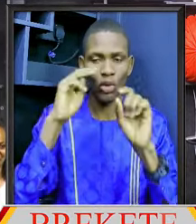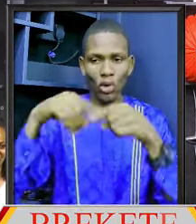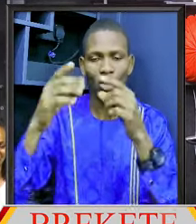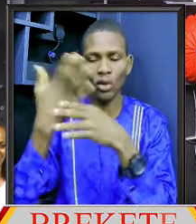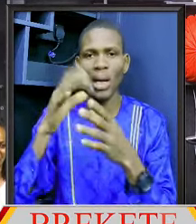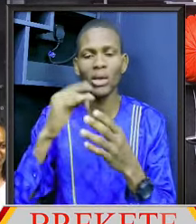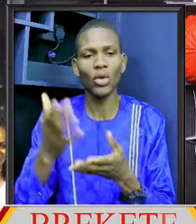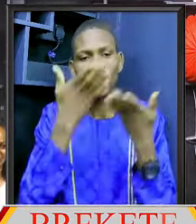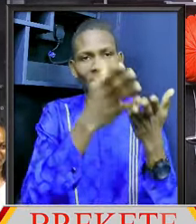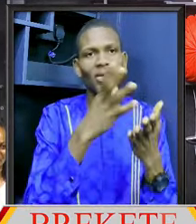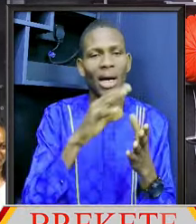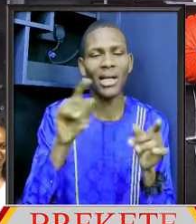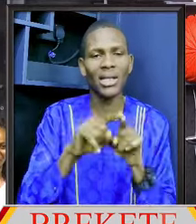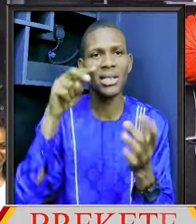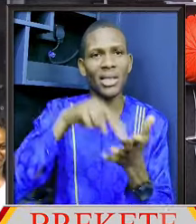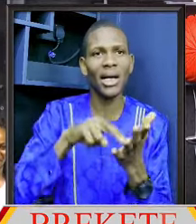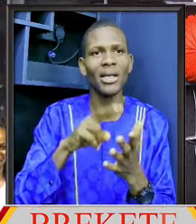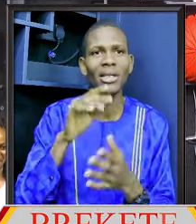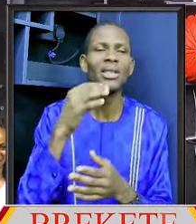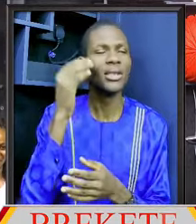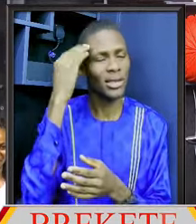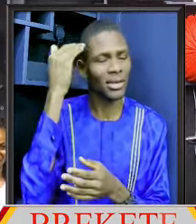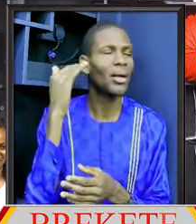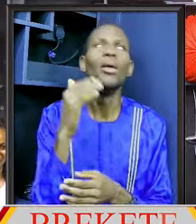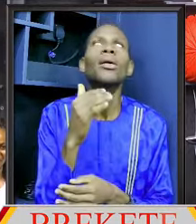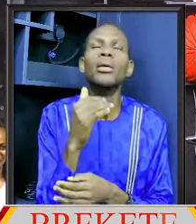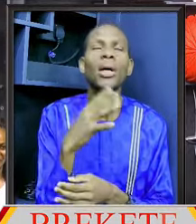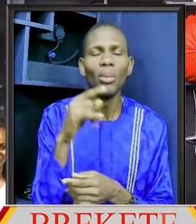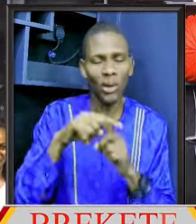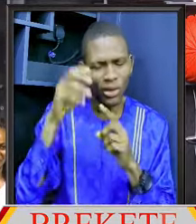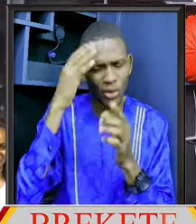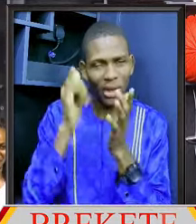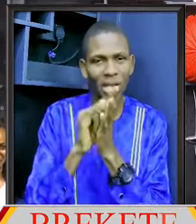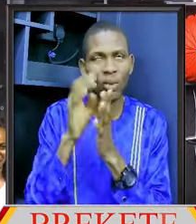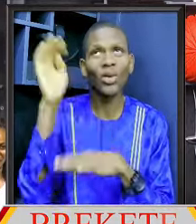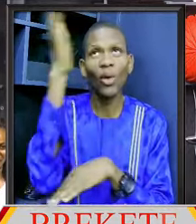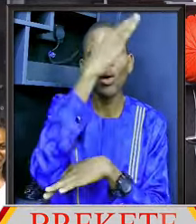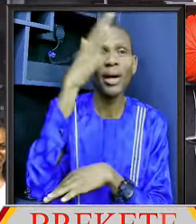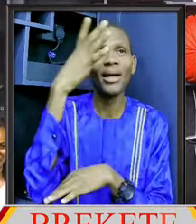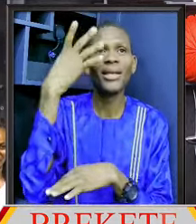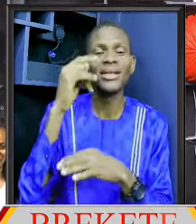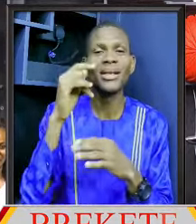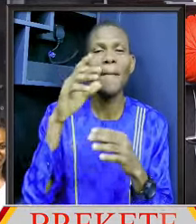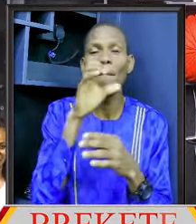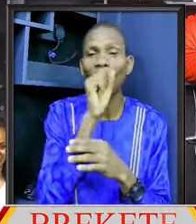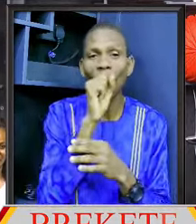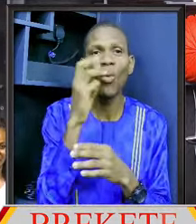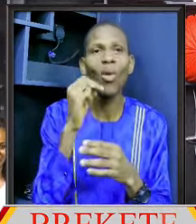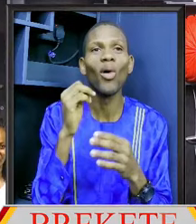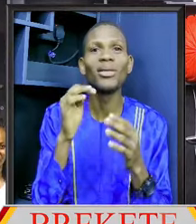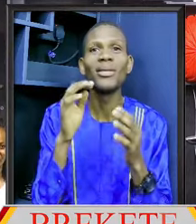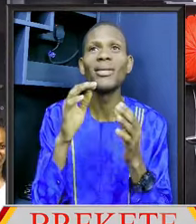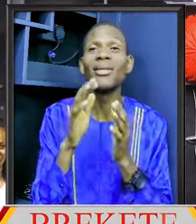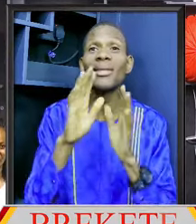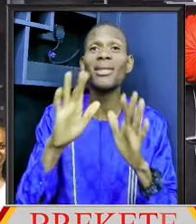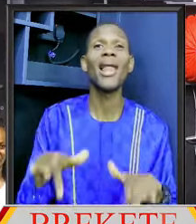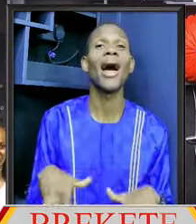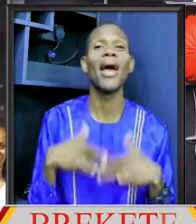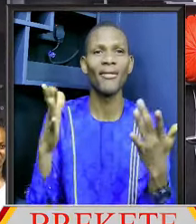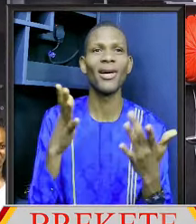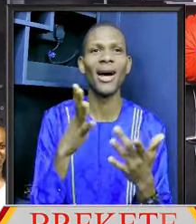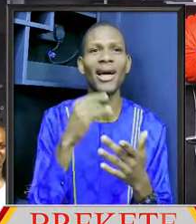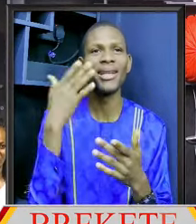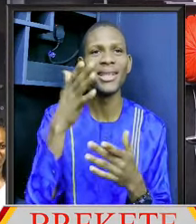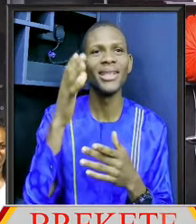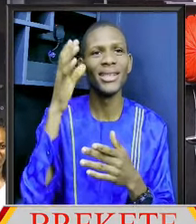I stand like this, my lady share, but I know, say, I do on air. Microphone, they live. So I have to. And even